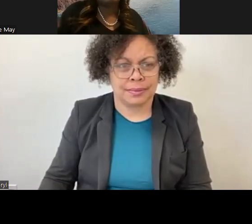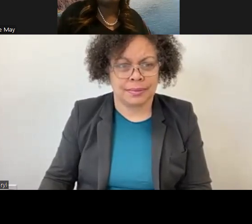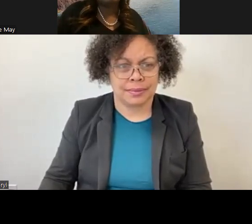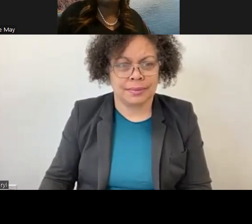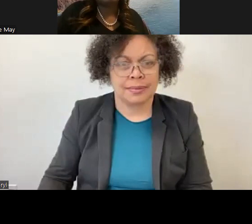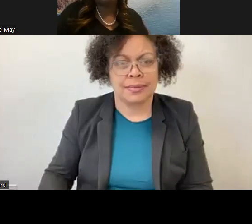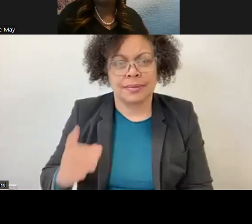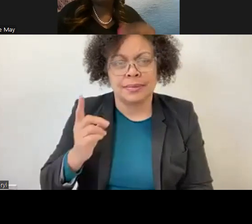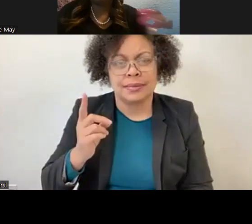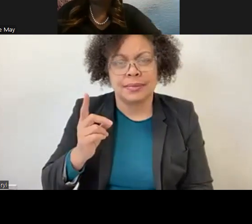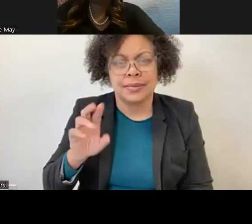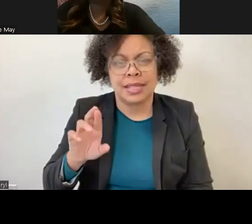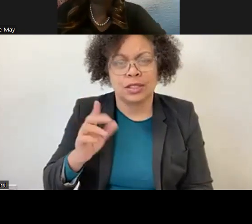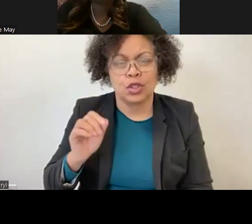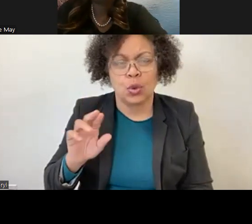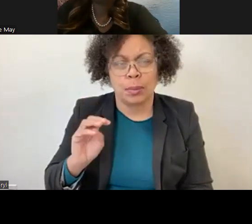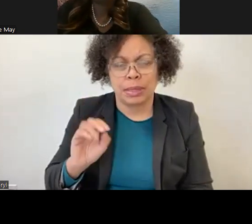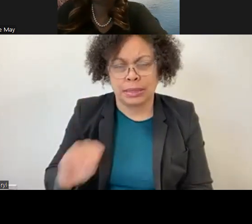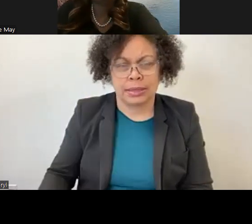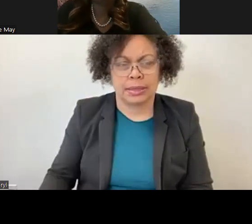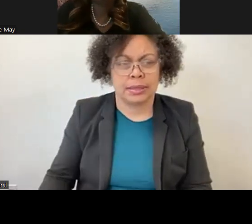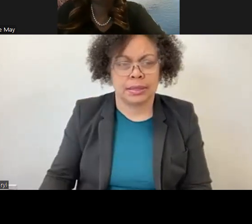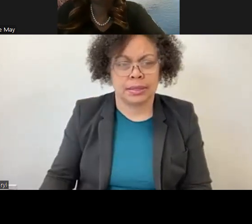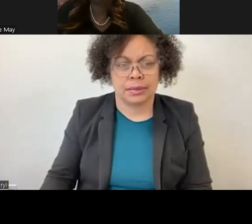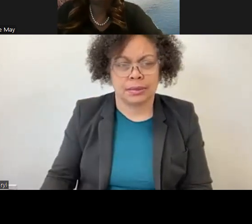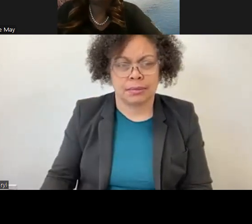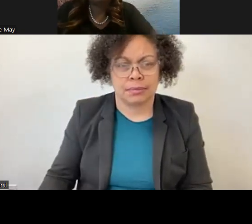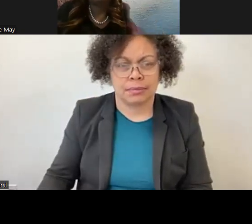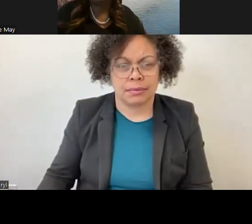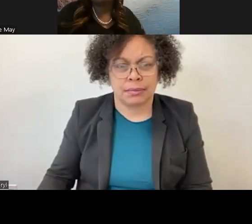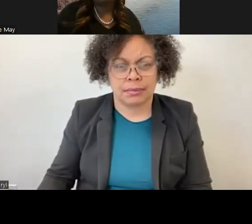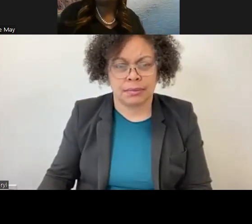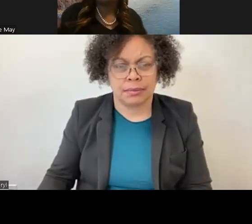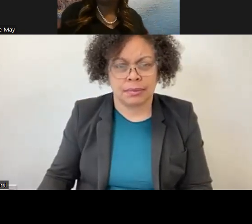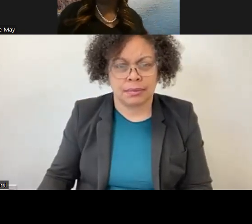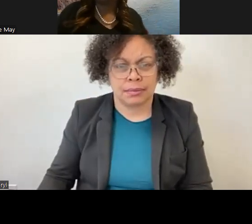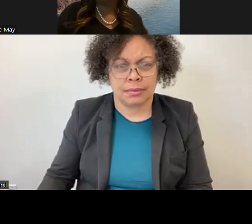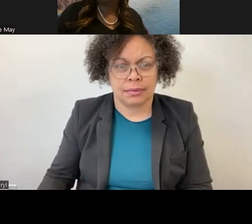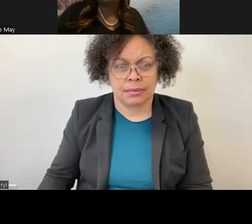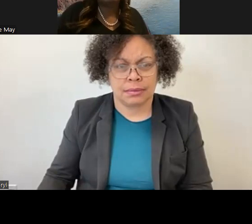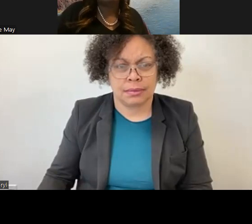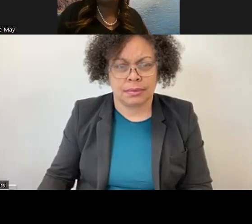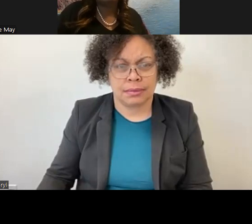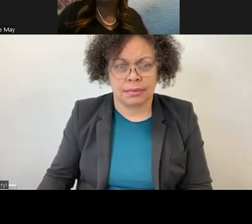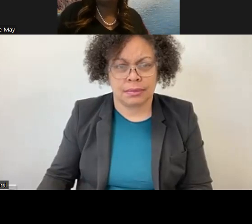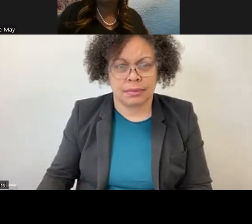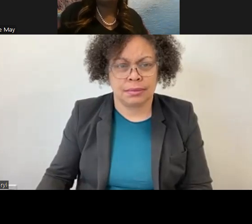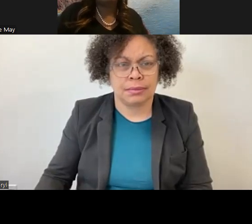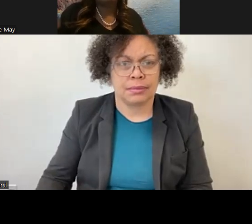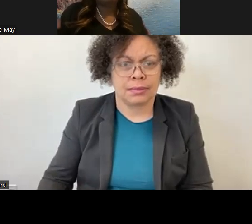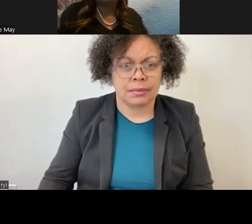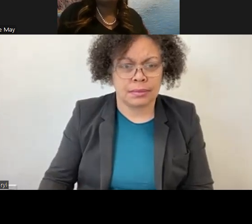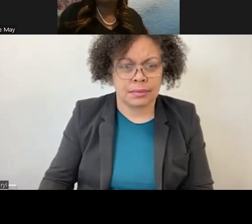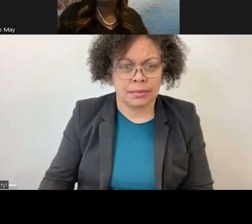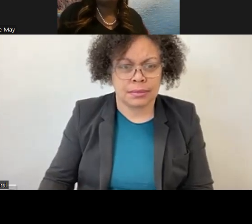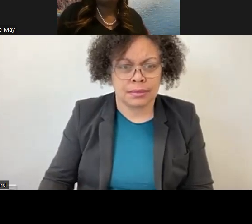when you say you teach individuals in regards to social